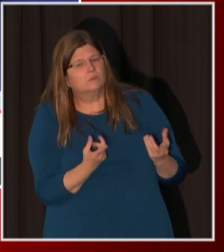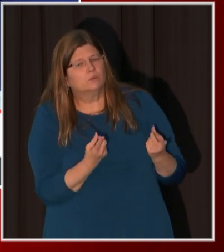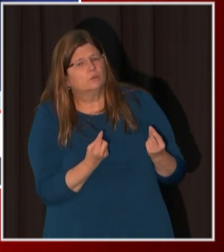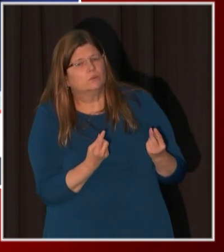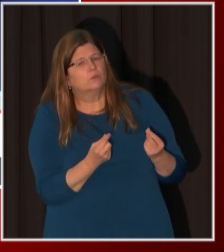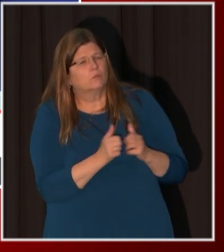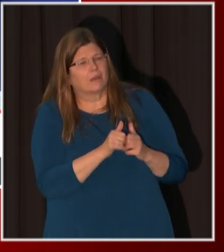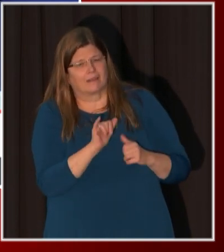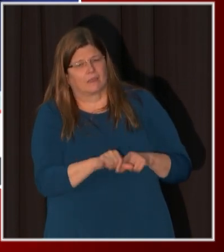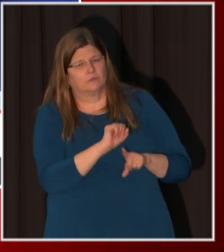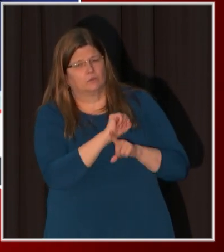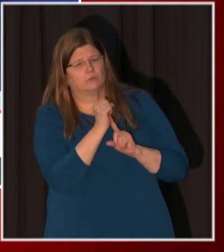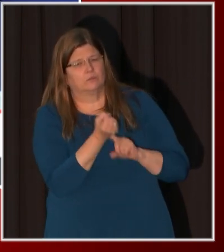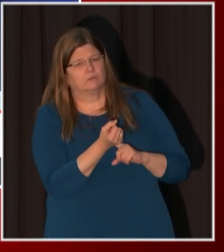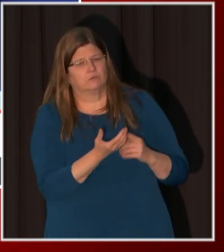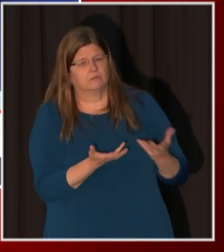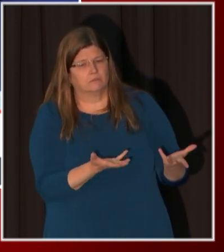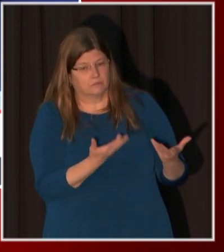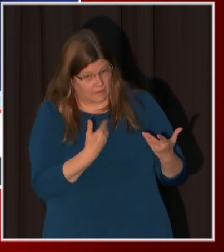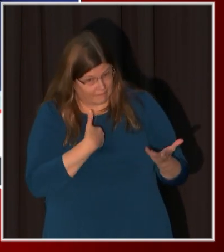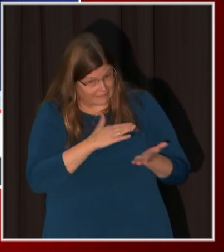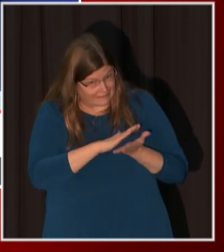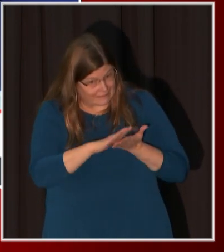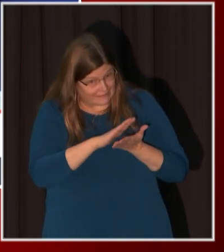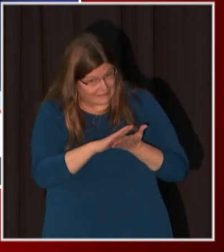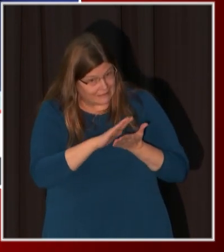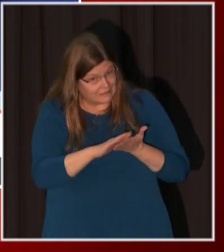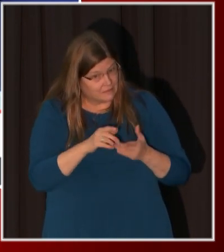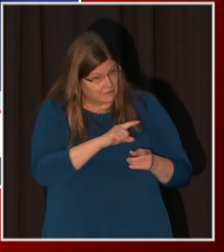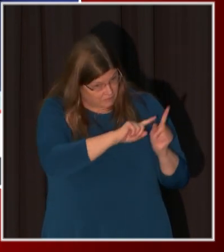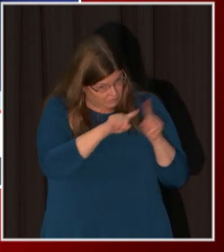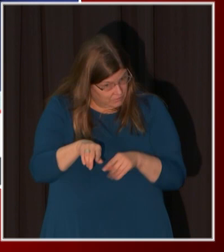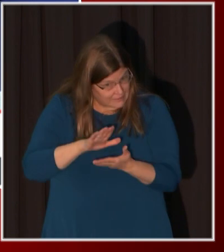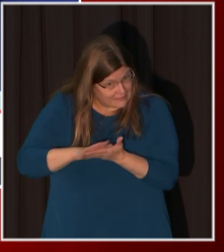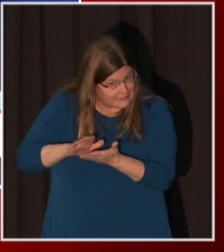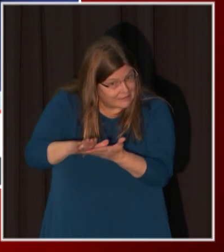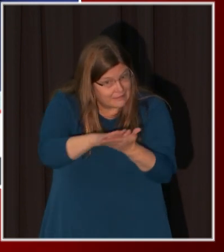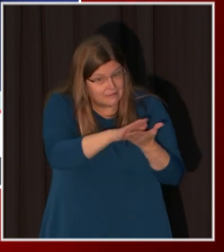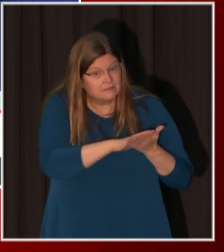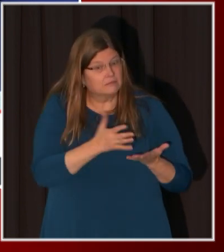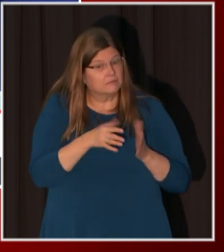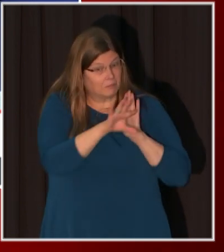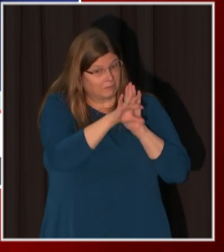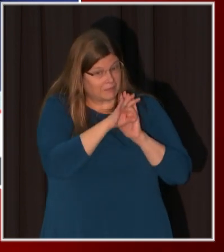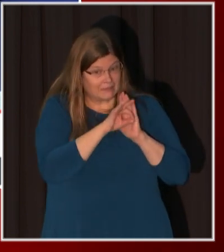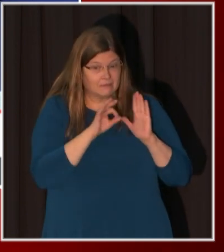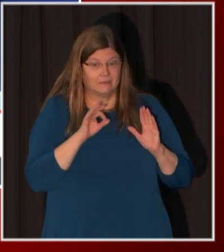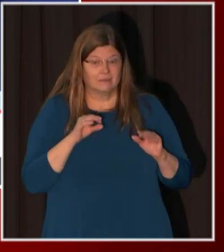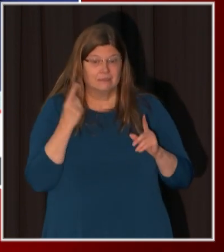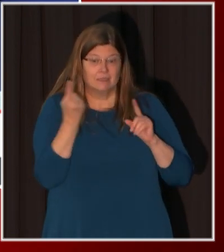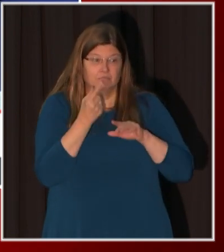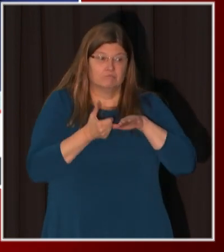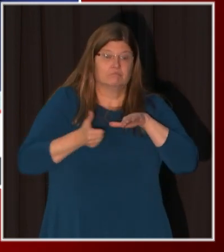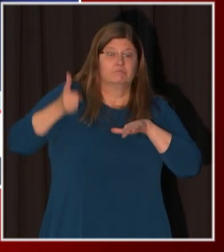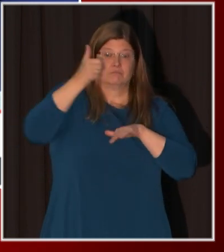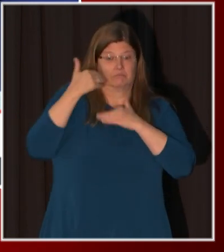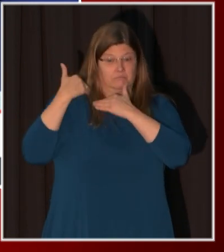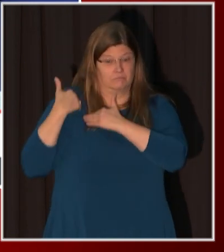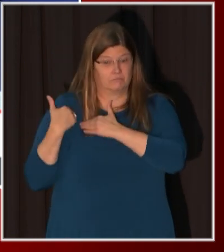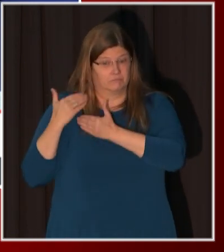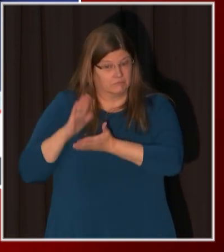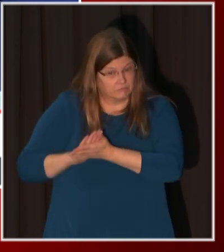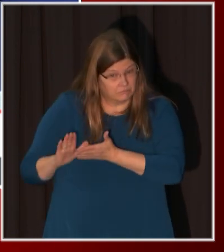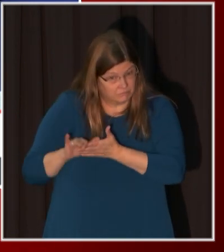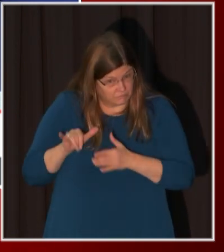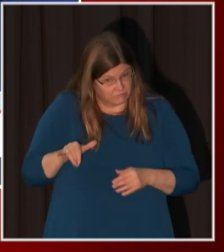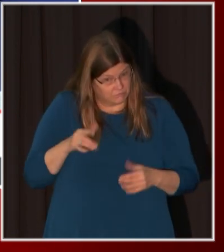got a cleaning contractor over there? Have they named some sanitarian as mentioned in the court order? As I mentioned,